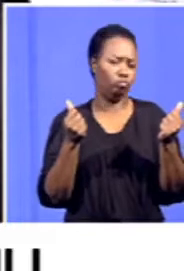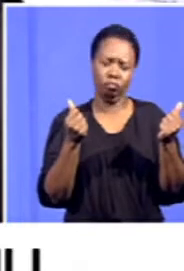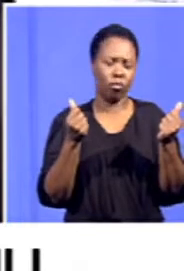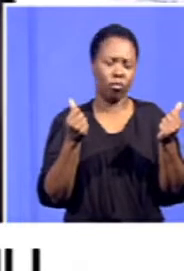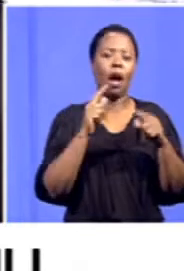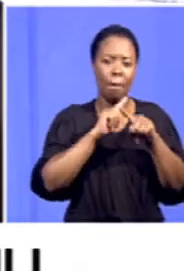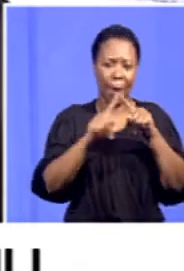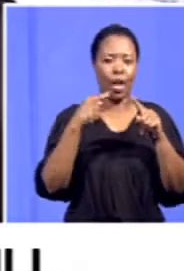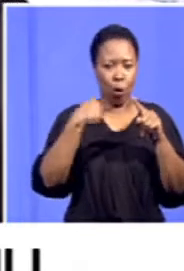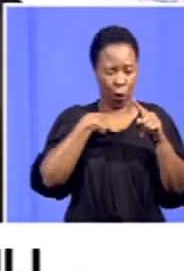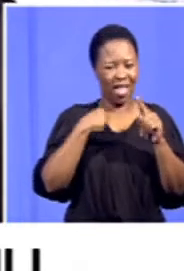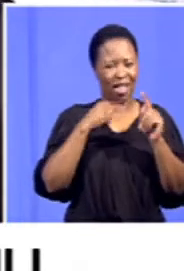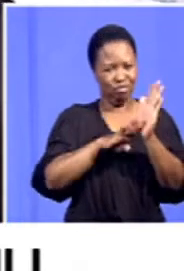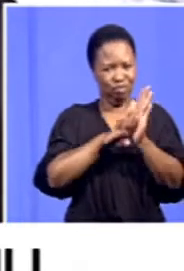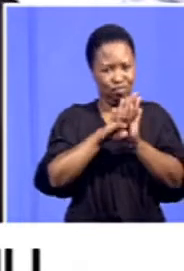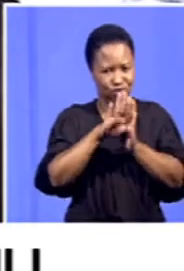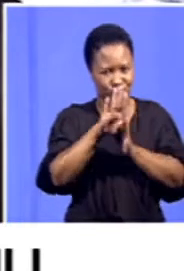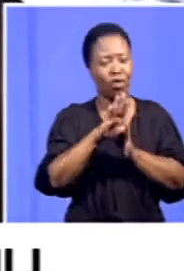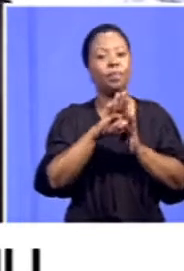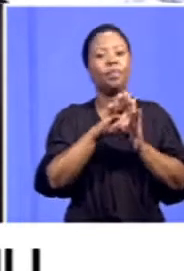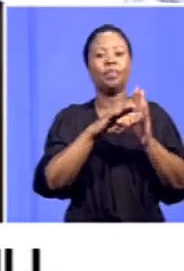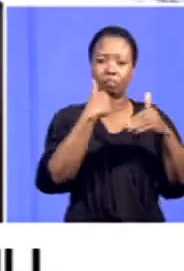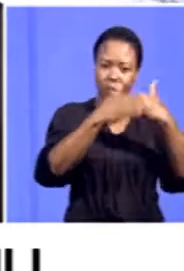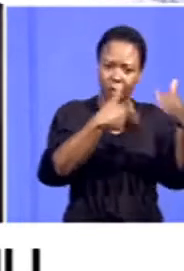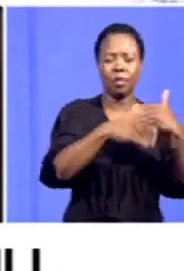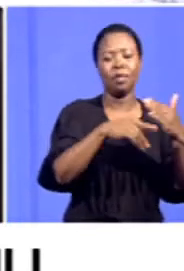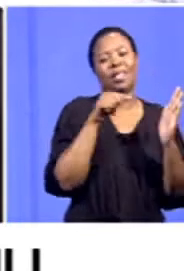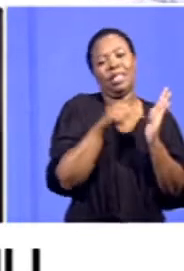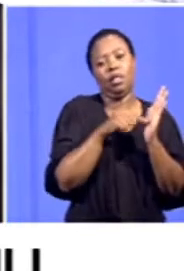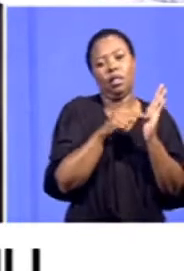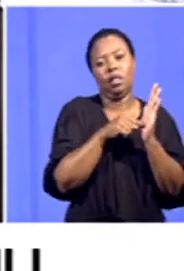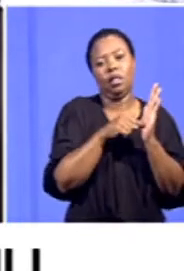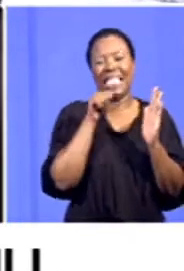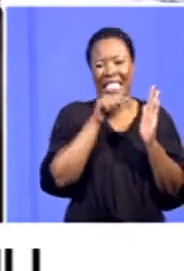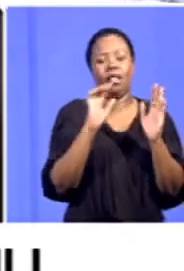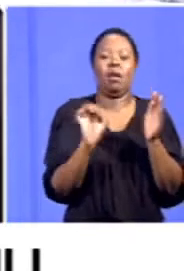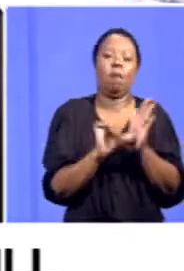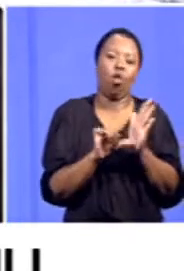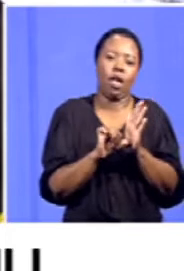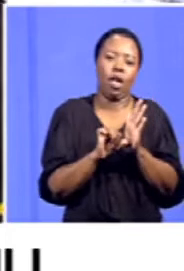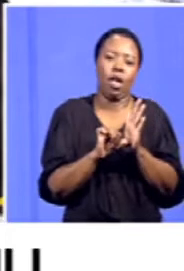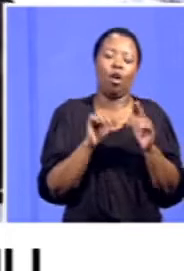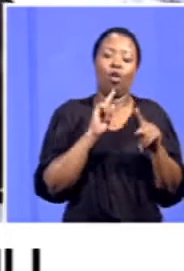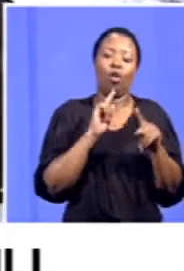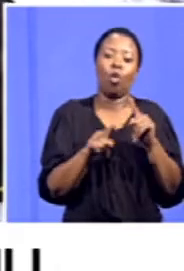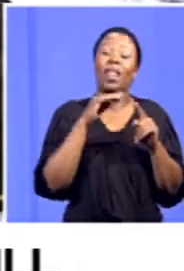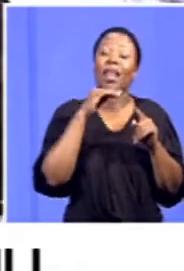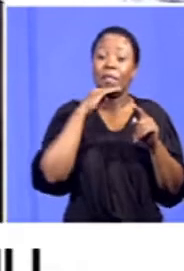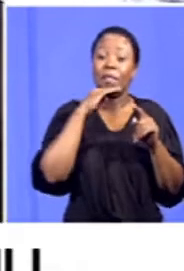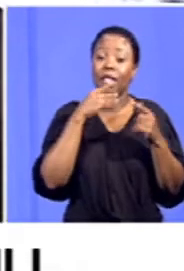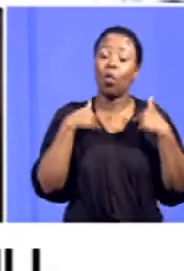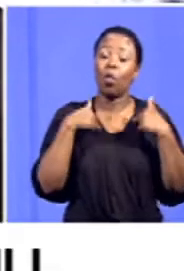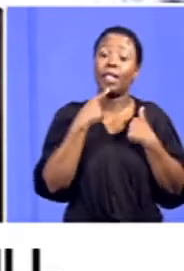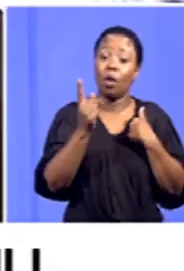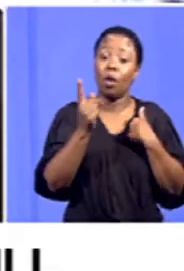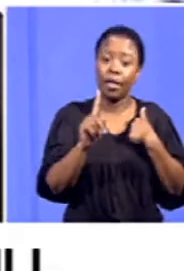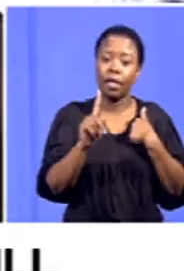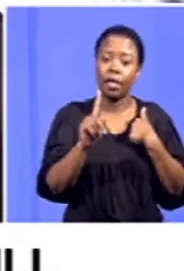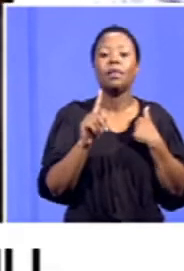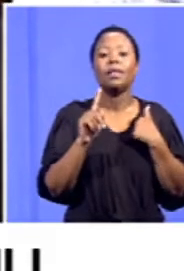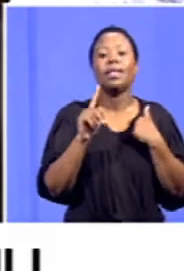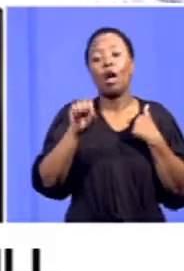in the right direction, and the right step, because that is also very, very important. So ultimately, we are saying you've got almost 10 million